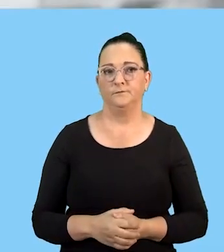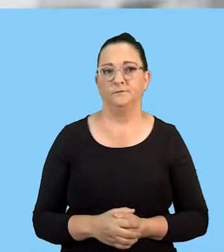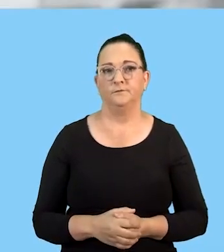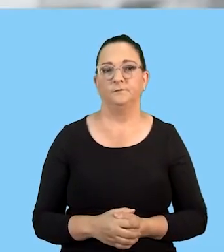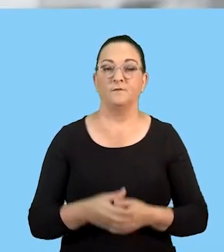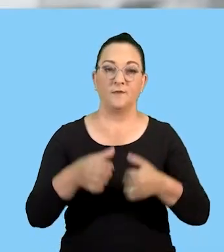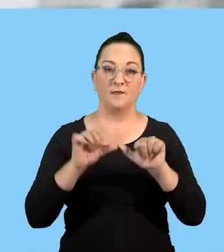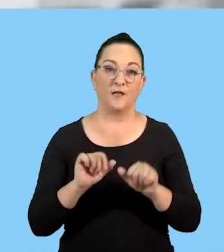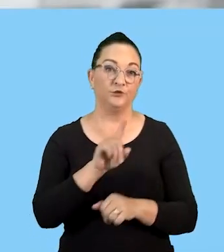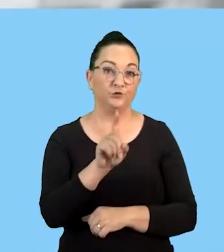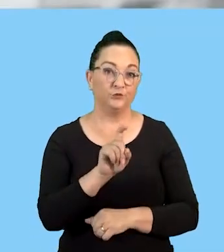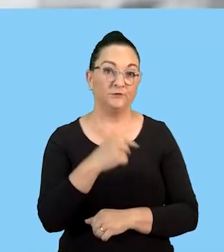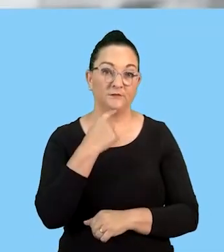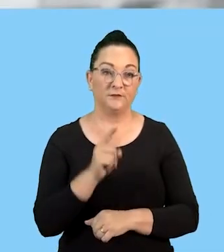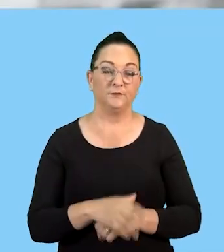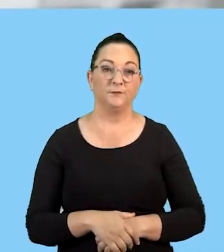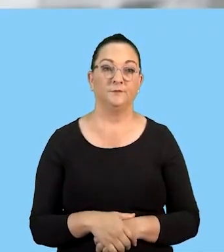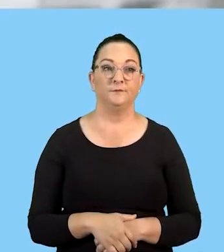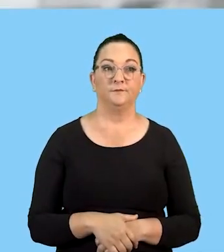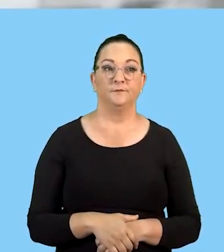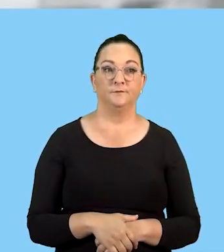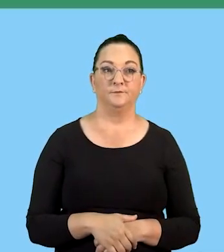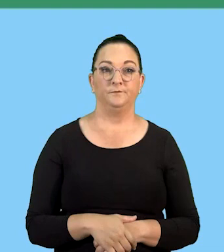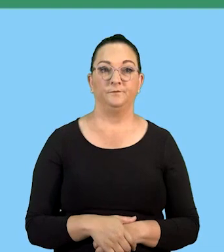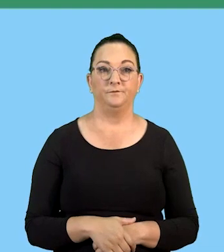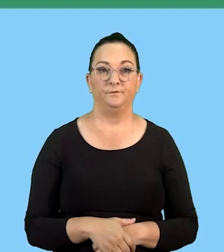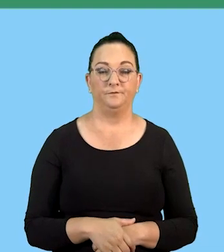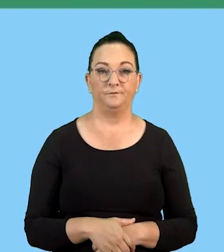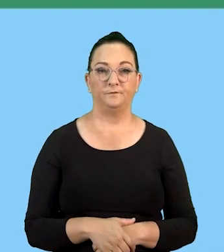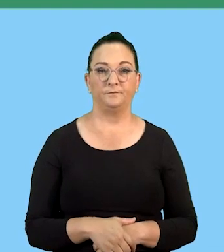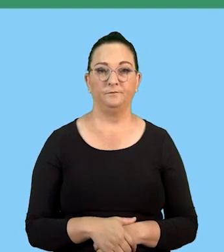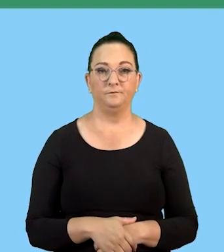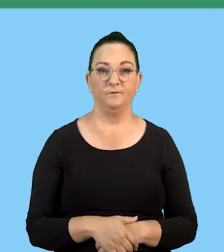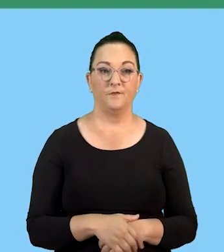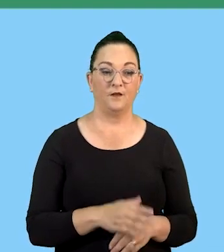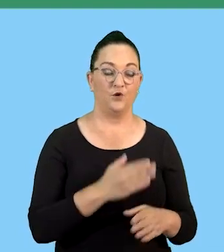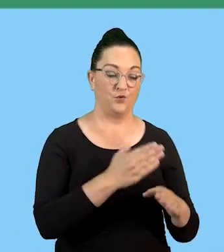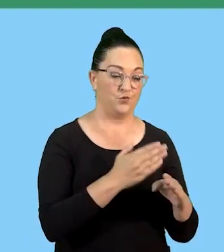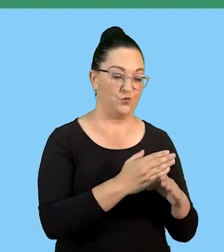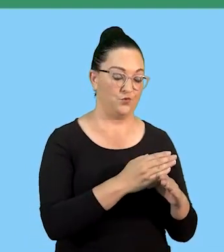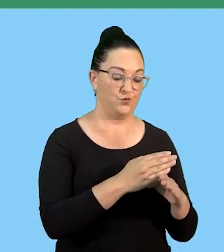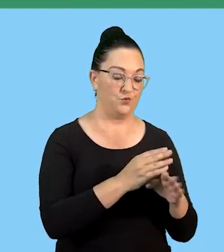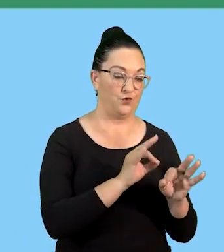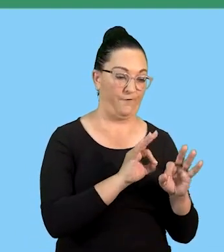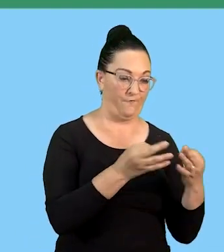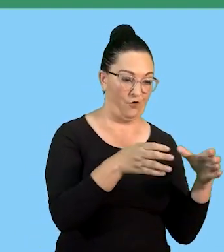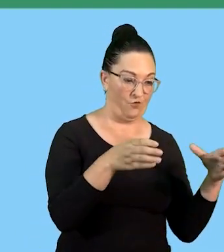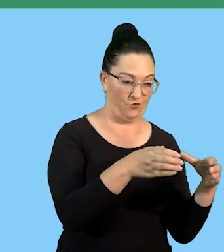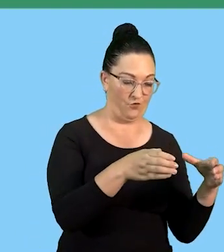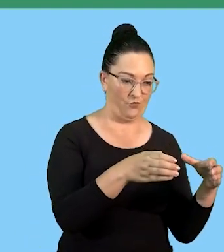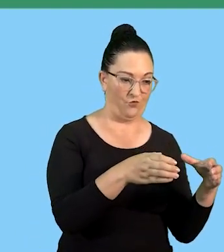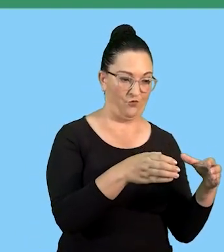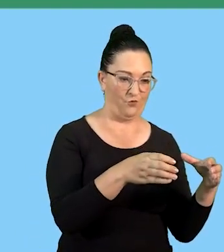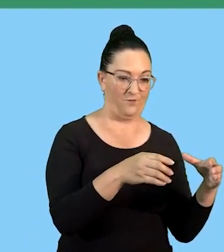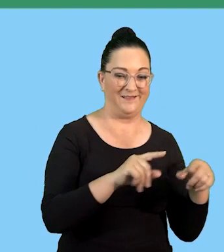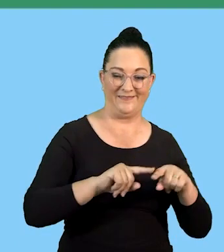All right, our next question says, outline 3 ways in which workplace forum differs from